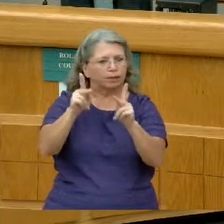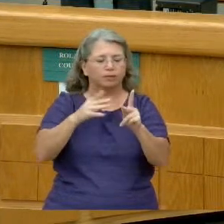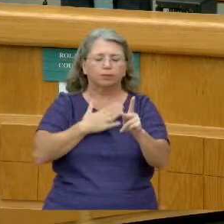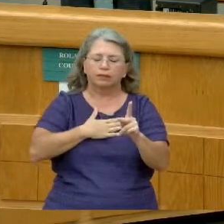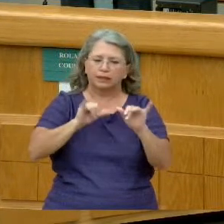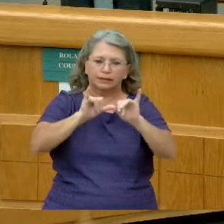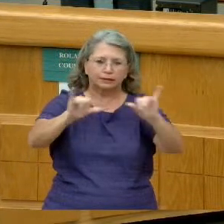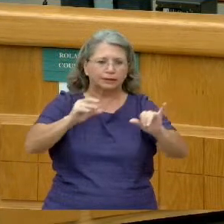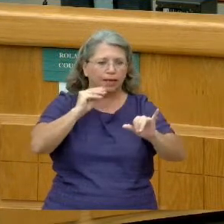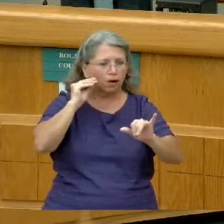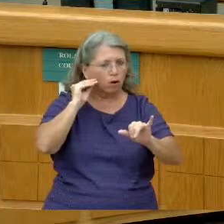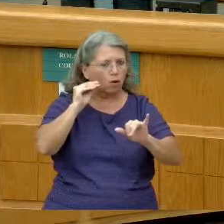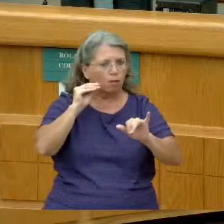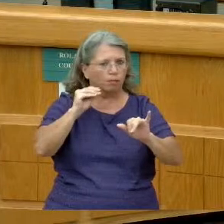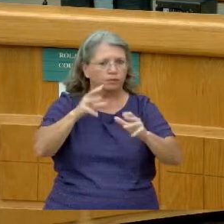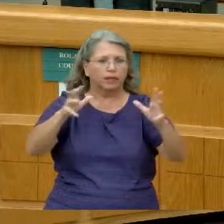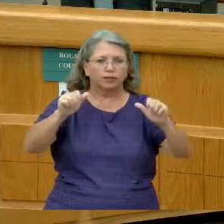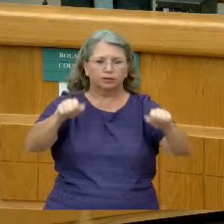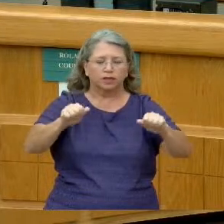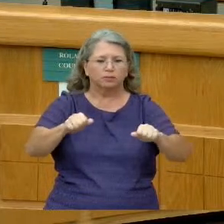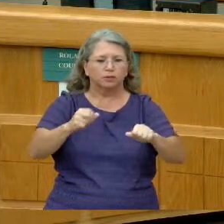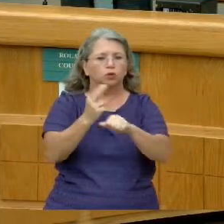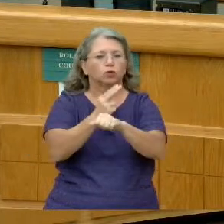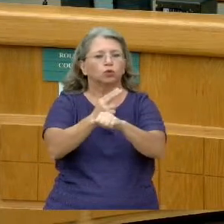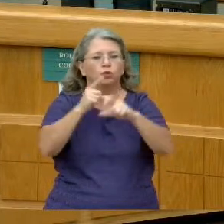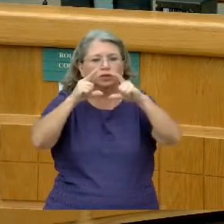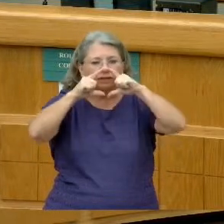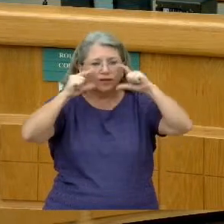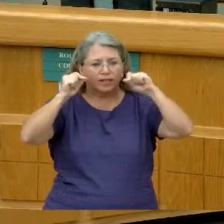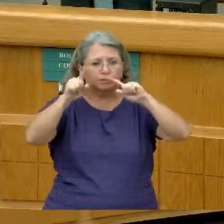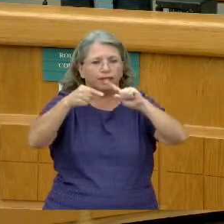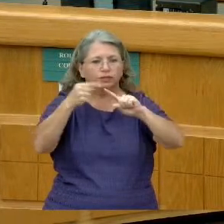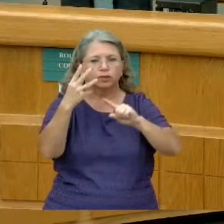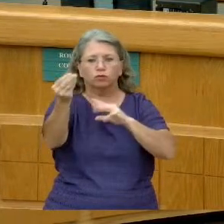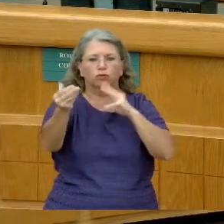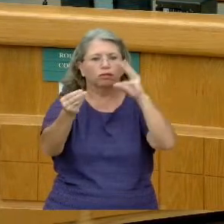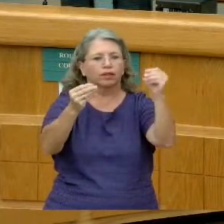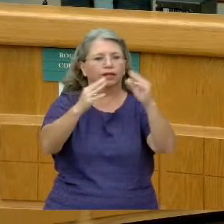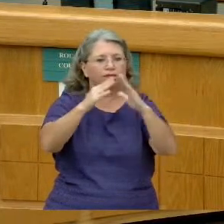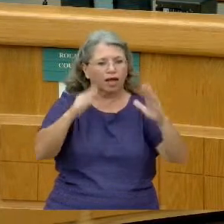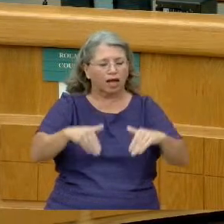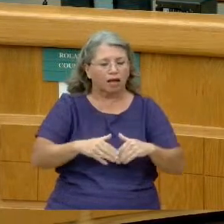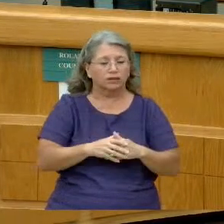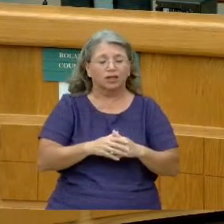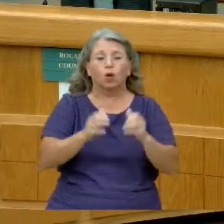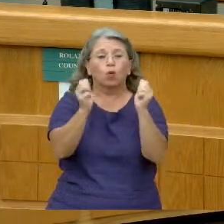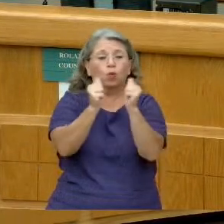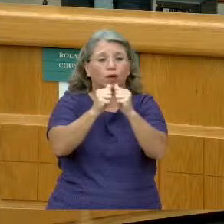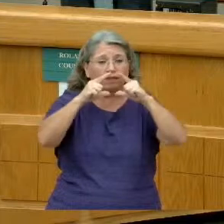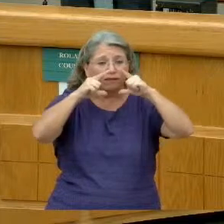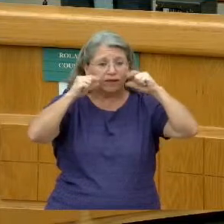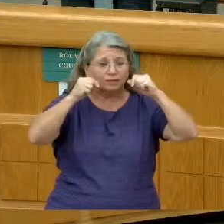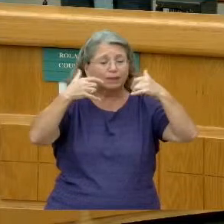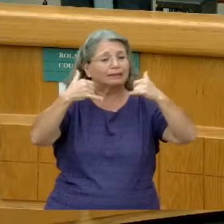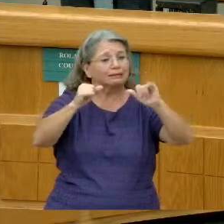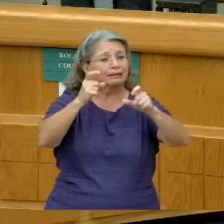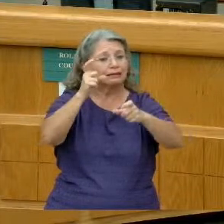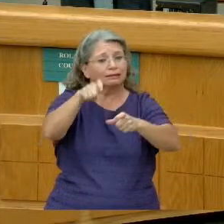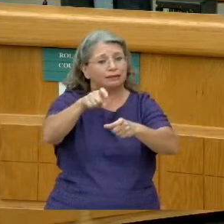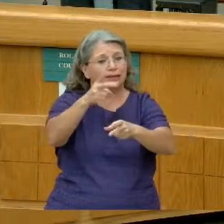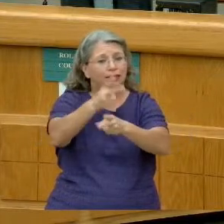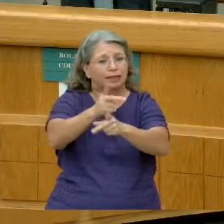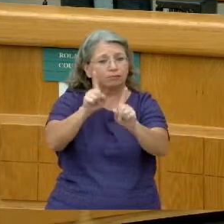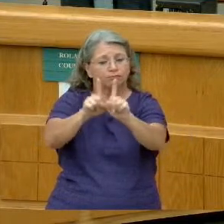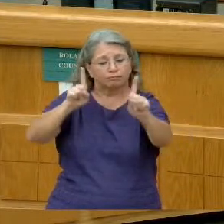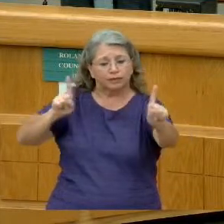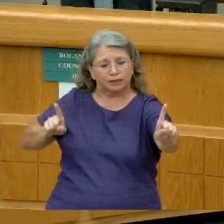mask whenever you leave the house. Even with your face mask, you need to social distance by 6 to 10 to 12 feet.